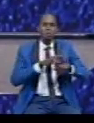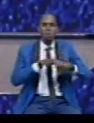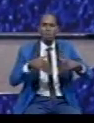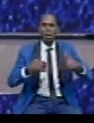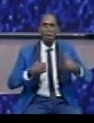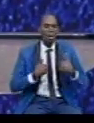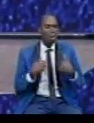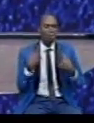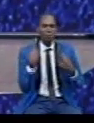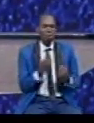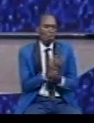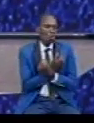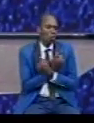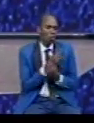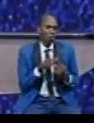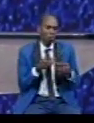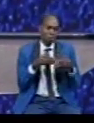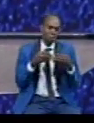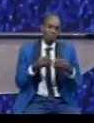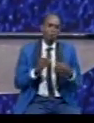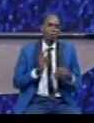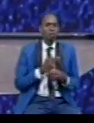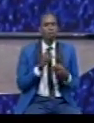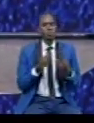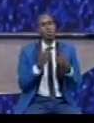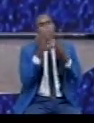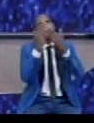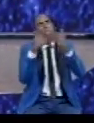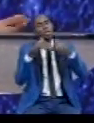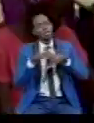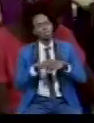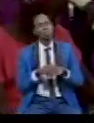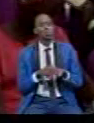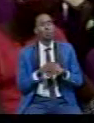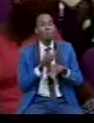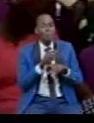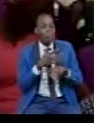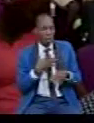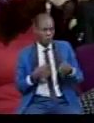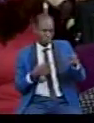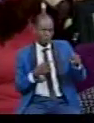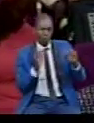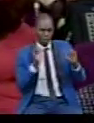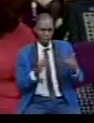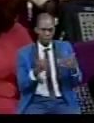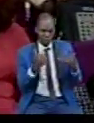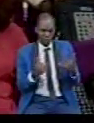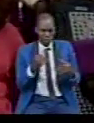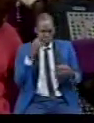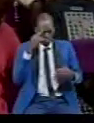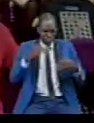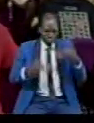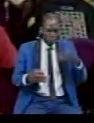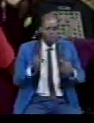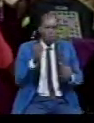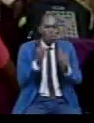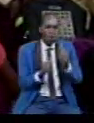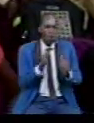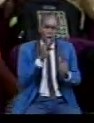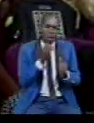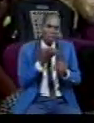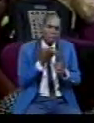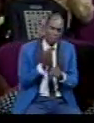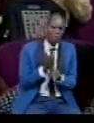to take us to heaven if you could, but you can't. And so you can judge which is right in the sight